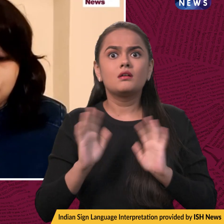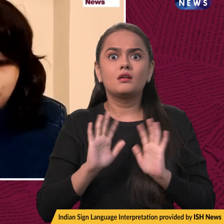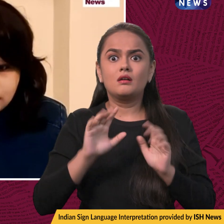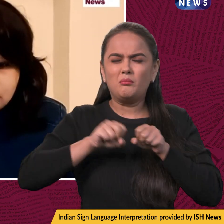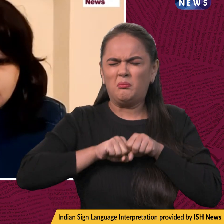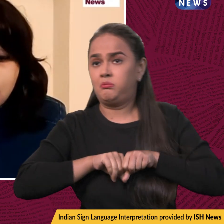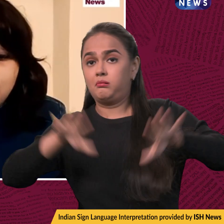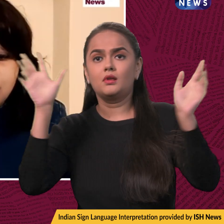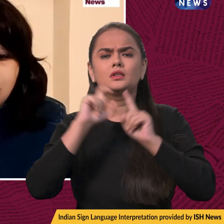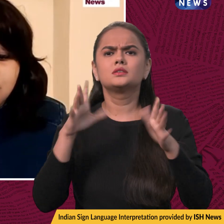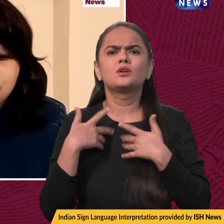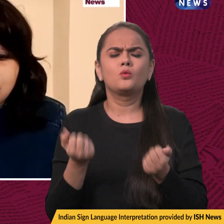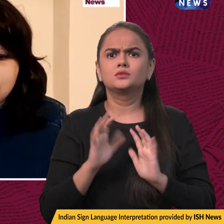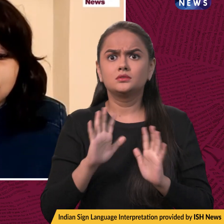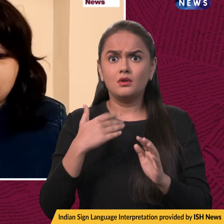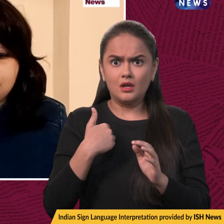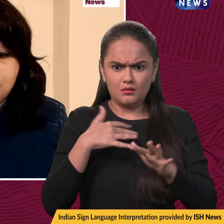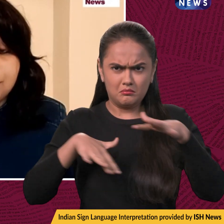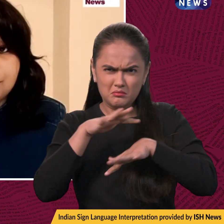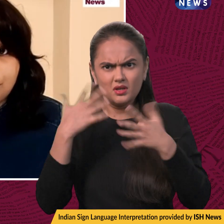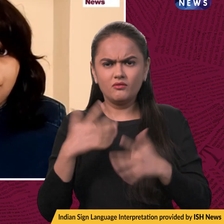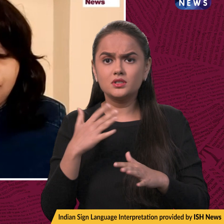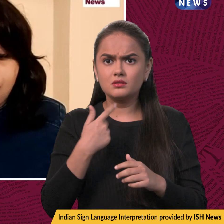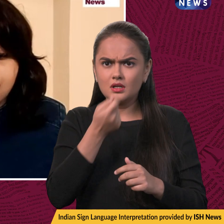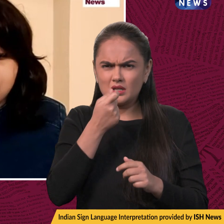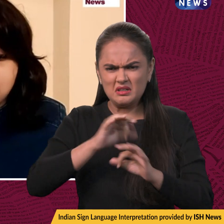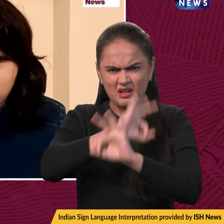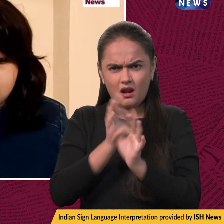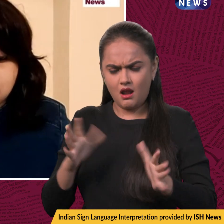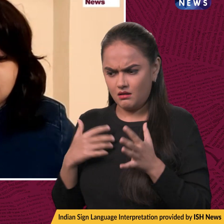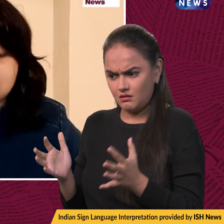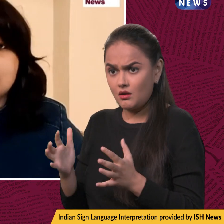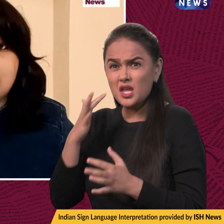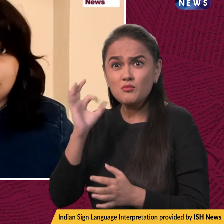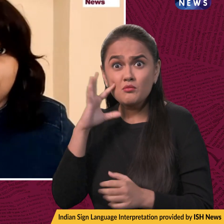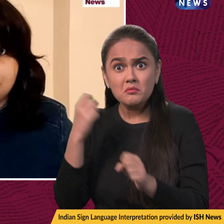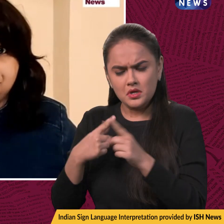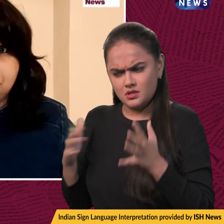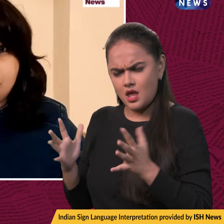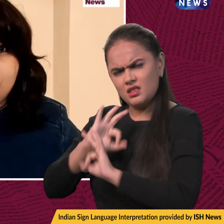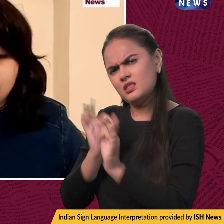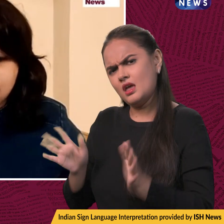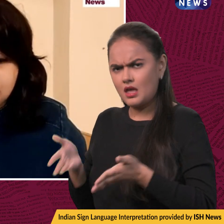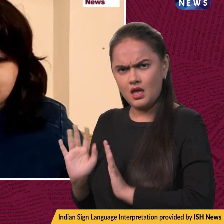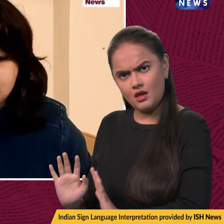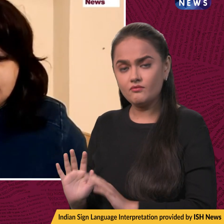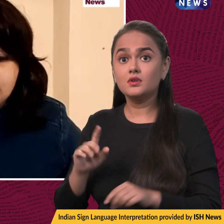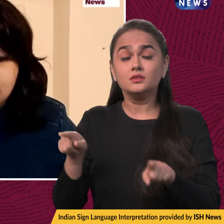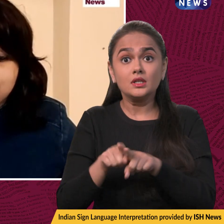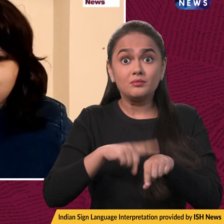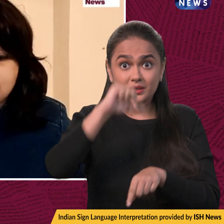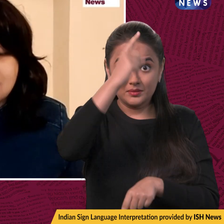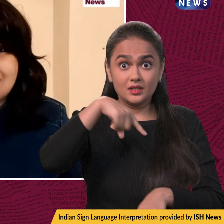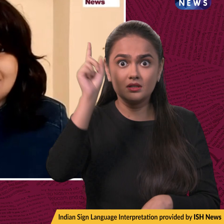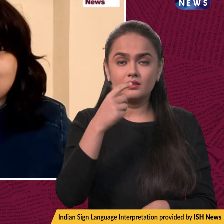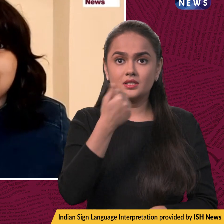variant spreads. We have arranged a buffer stock of important medicines, end quote. In the meantime, India